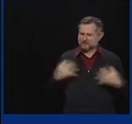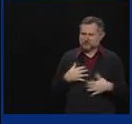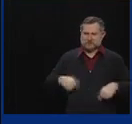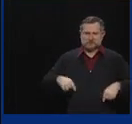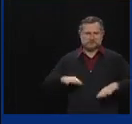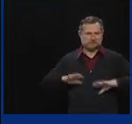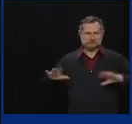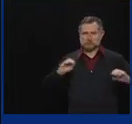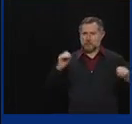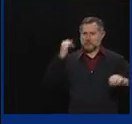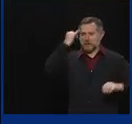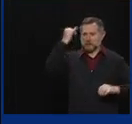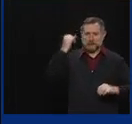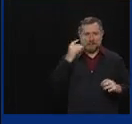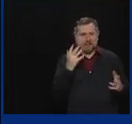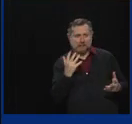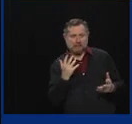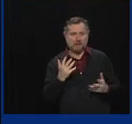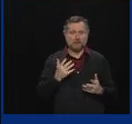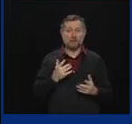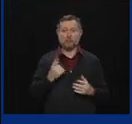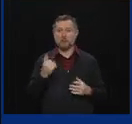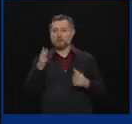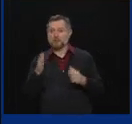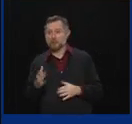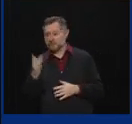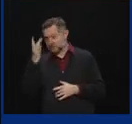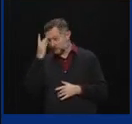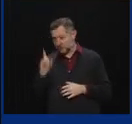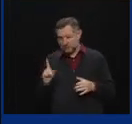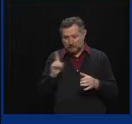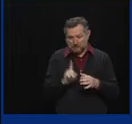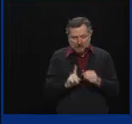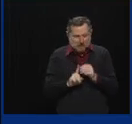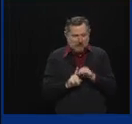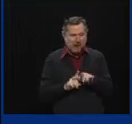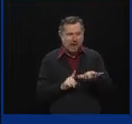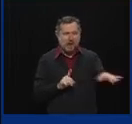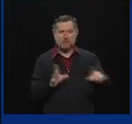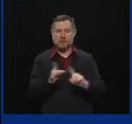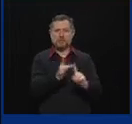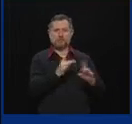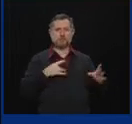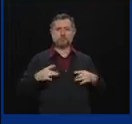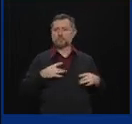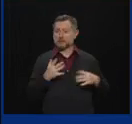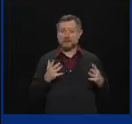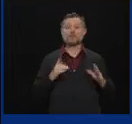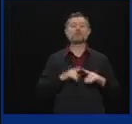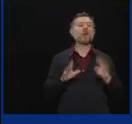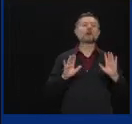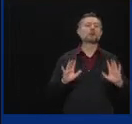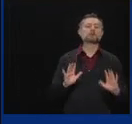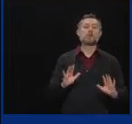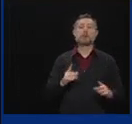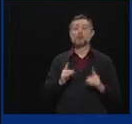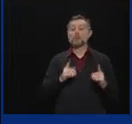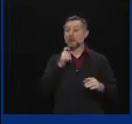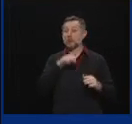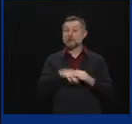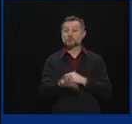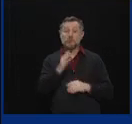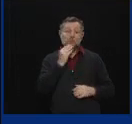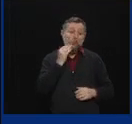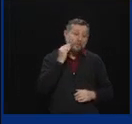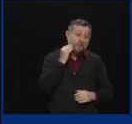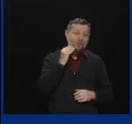a super spreader event at your Thanksgiving dinner, it doesn't have to be that way. The question is, are the people coming to your home vaccinated?